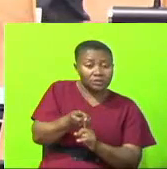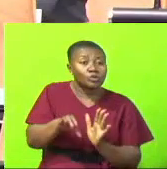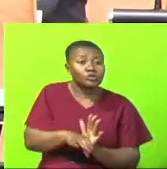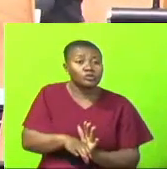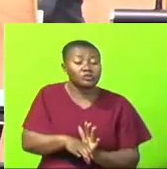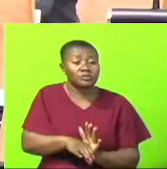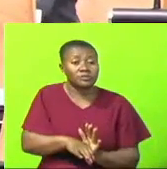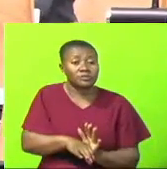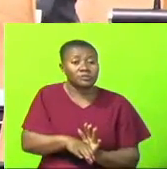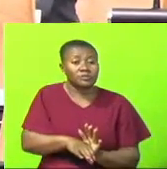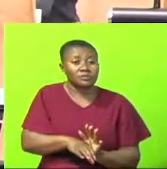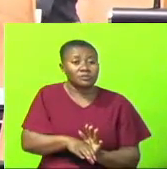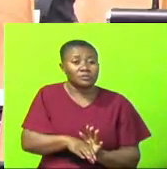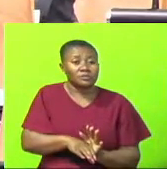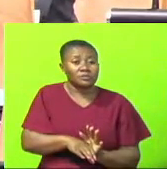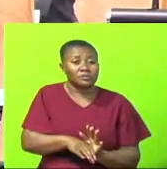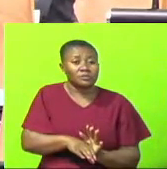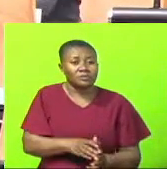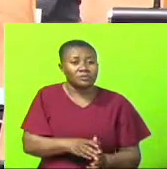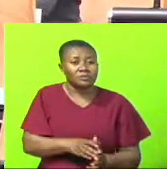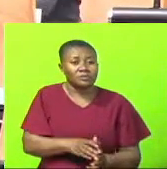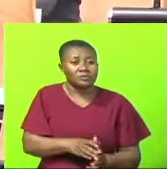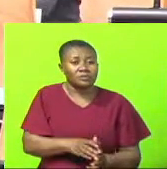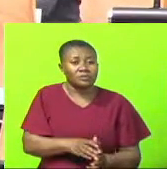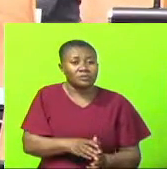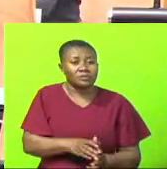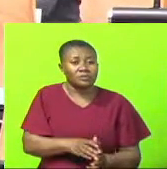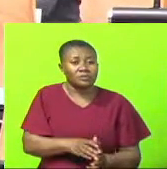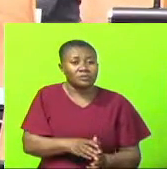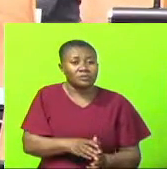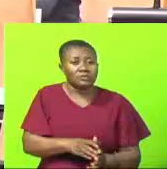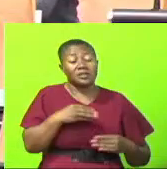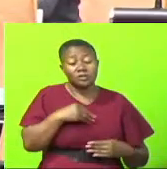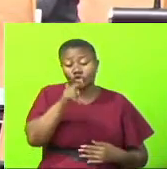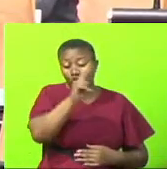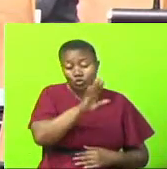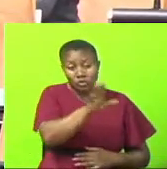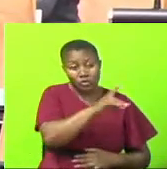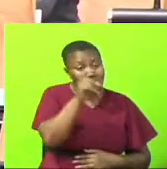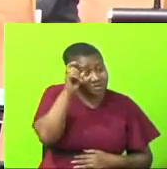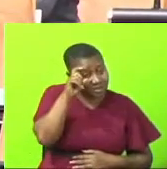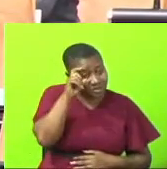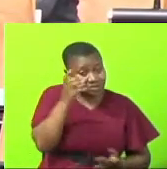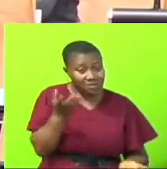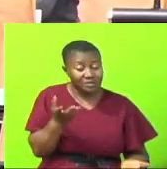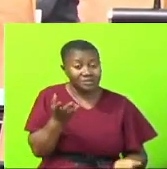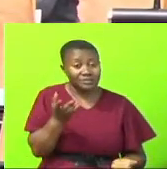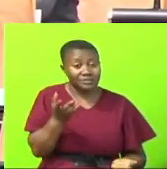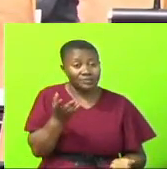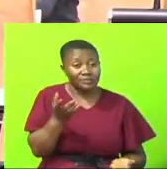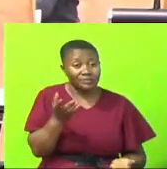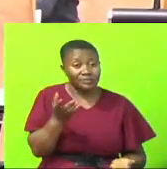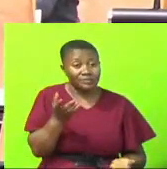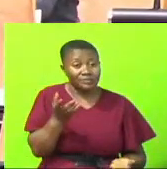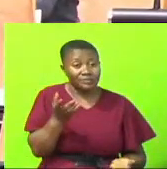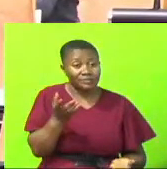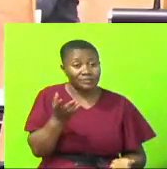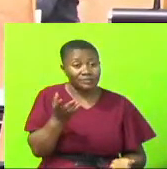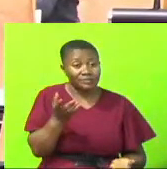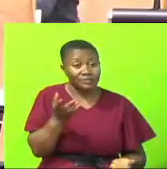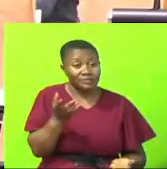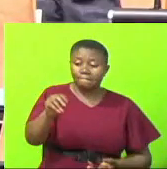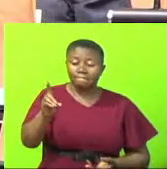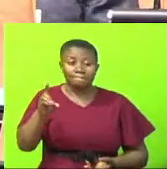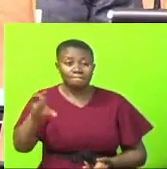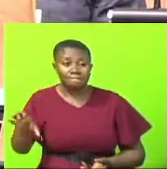nomination, let's be very fair. I'm talking about common sense. Is the MPP or even we here saying that if